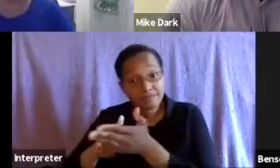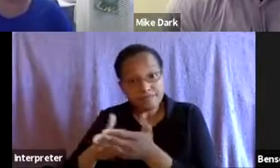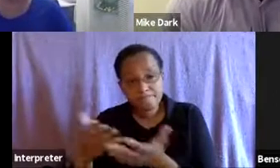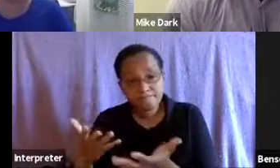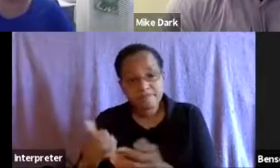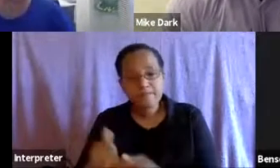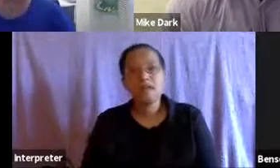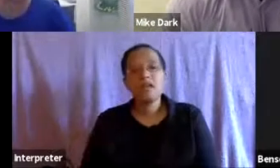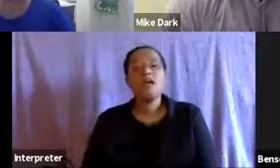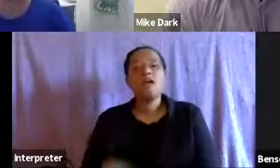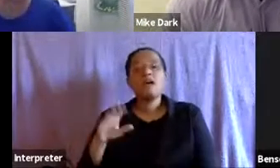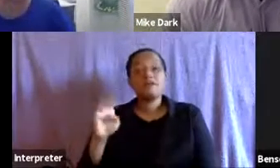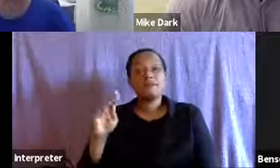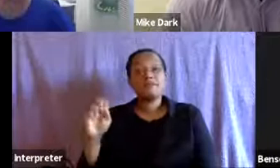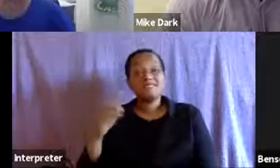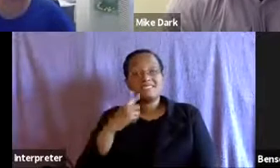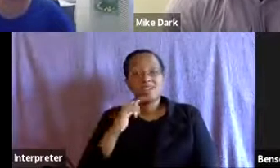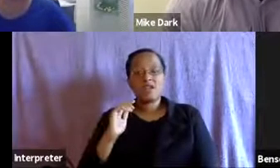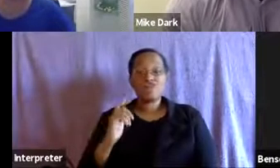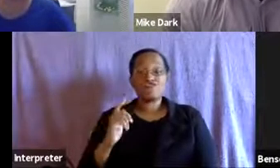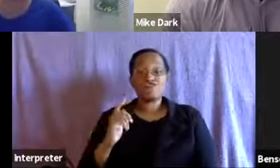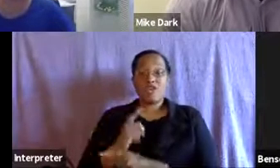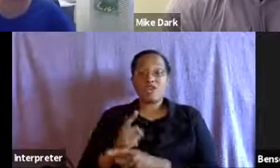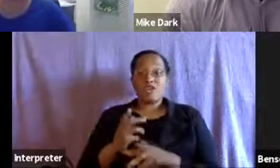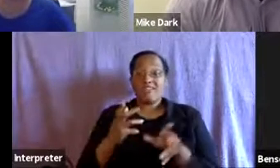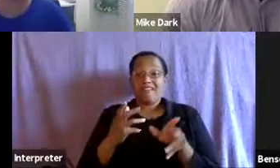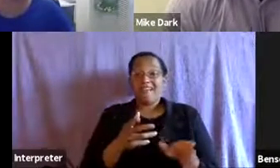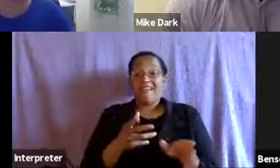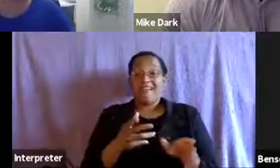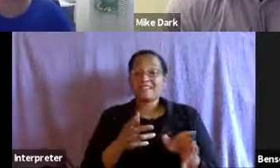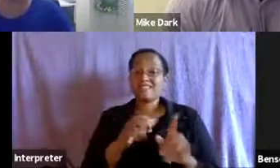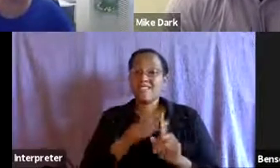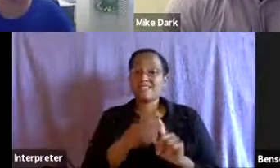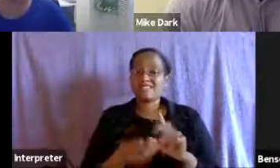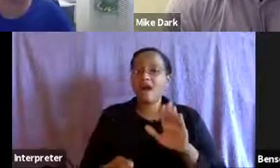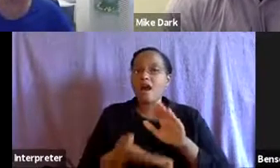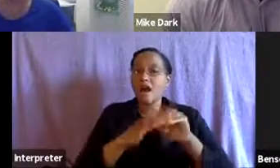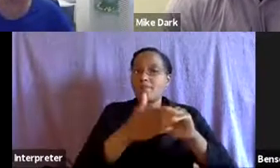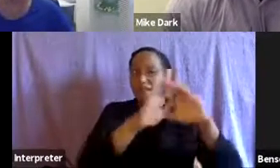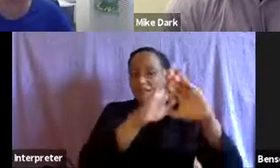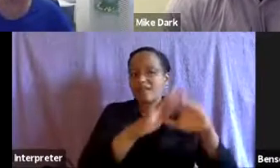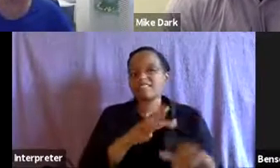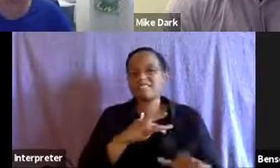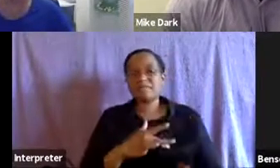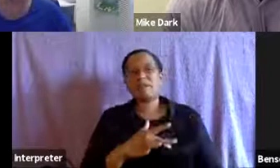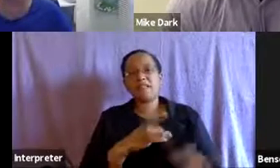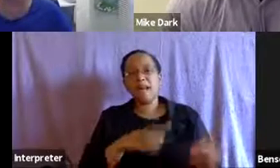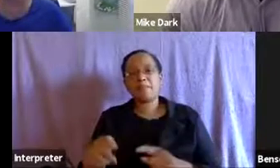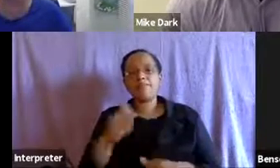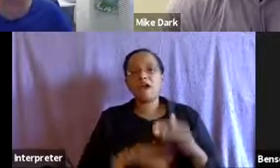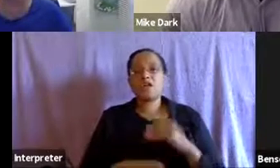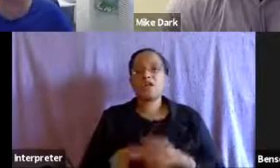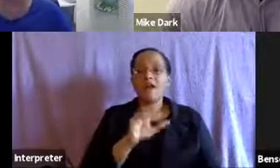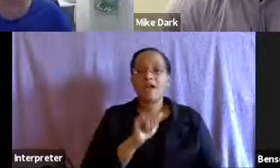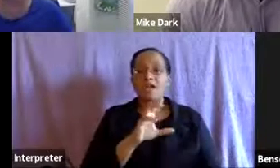on that. He has had some very strong pressure from the lobby groups to do that. But if he were to do that, you know, we've